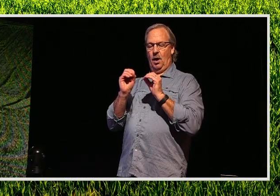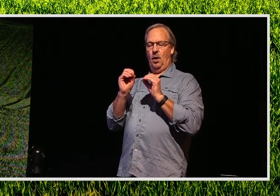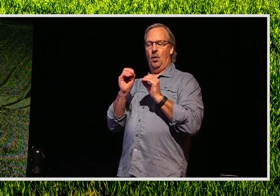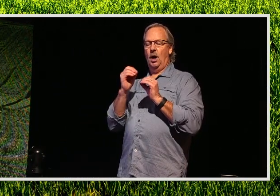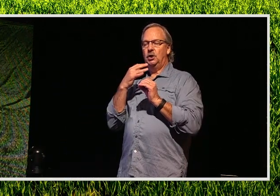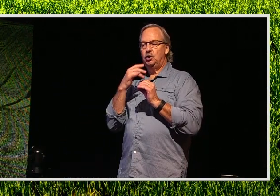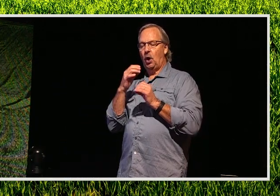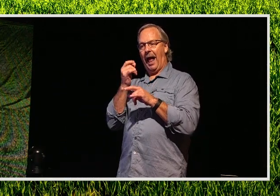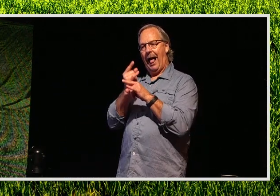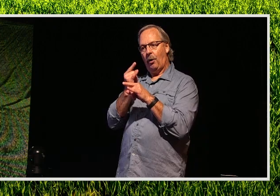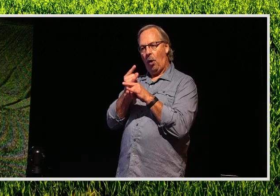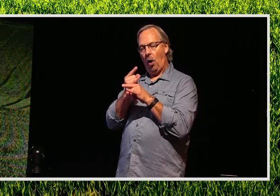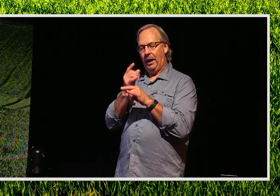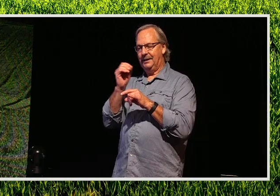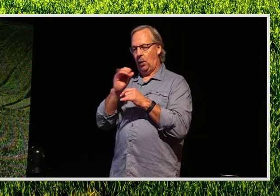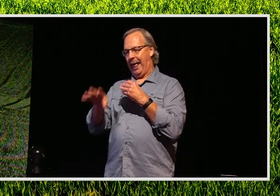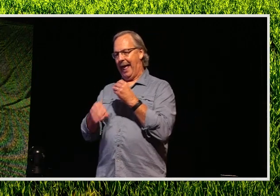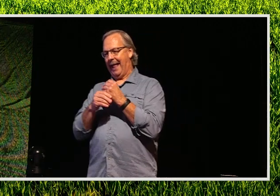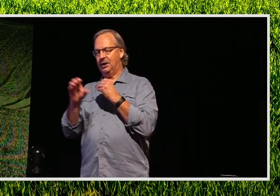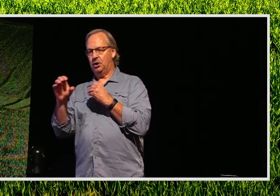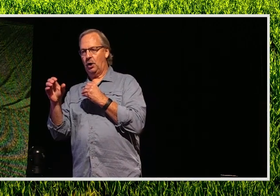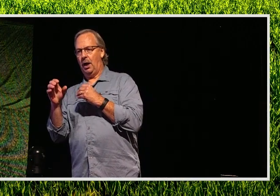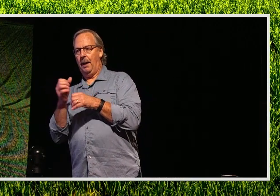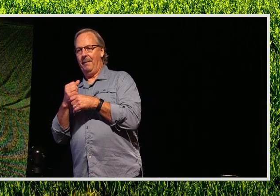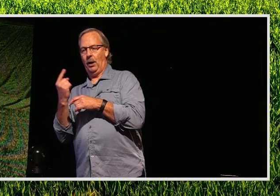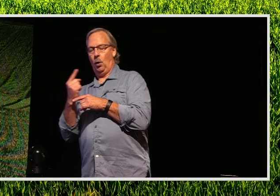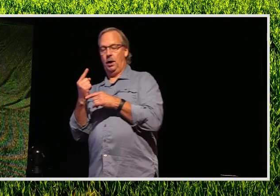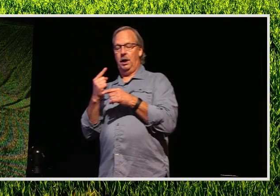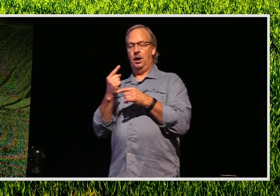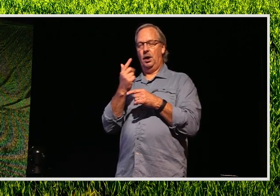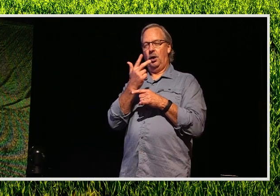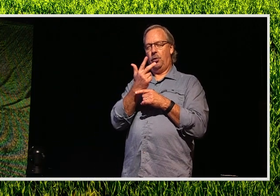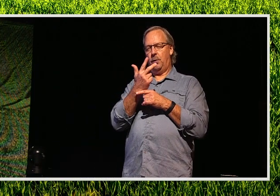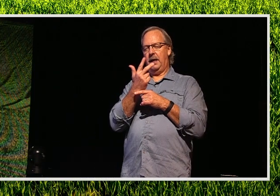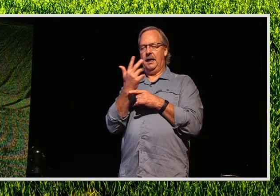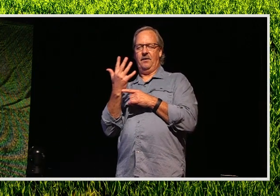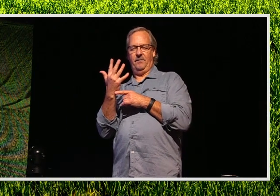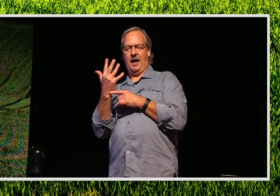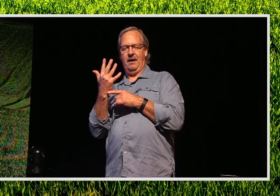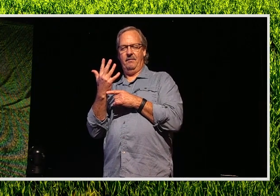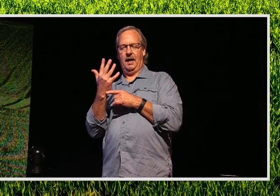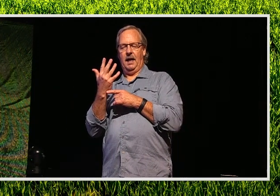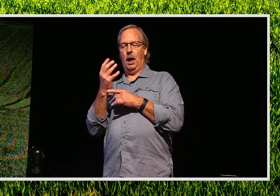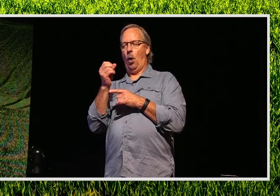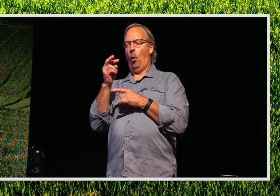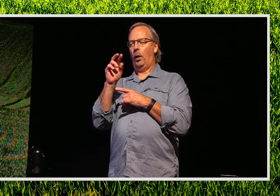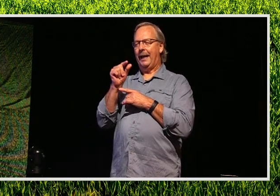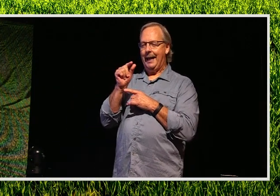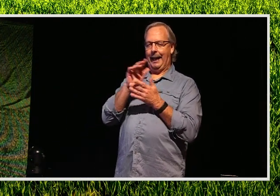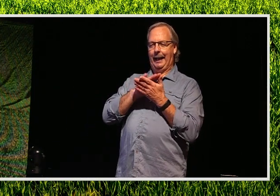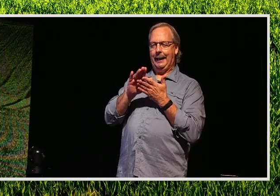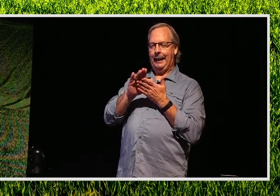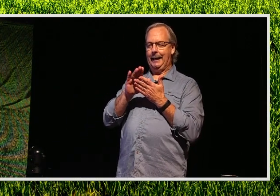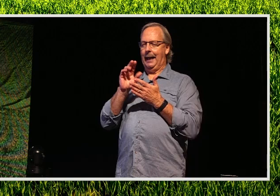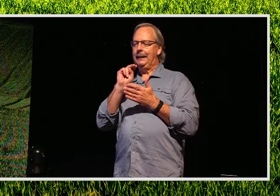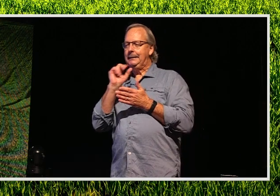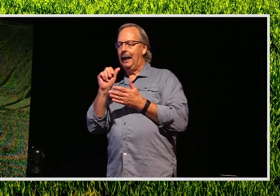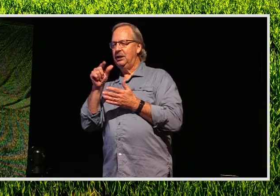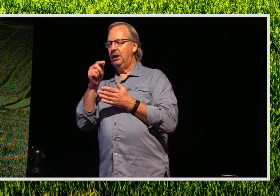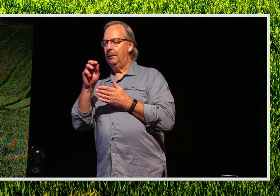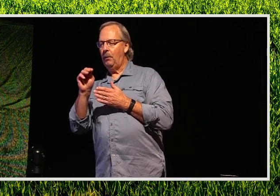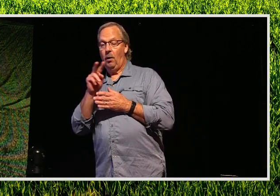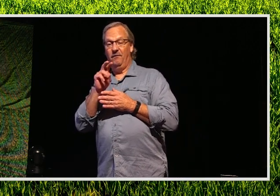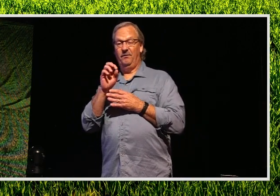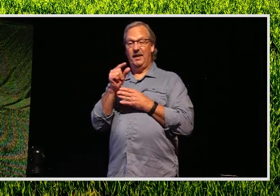and 0 added sugar. Our chocolate is made using only 3 to 5 organic, clean, non-GMO, ethically sourced, vegan,